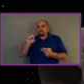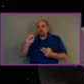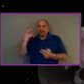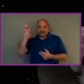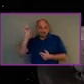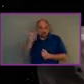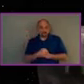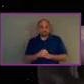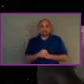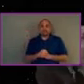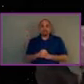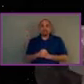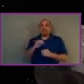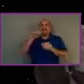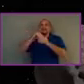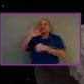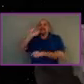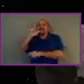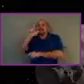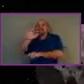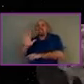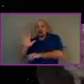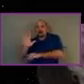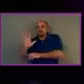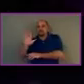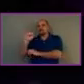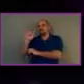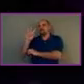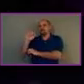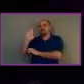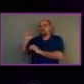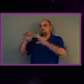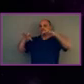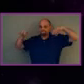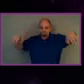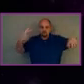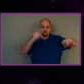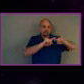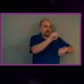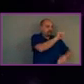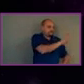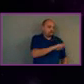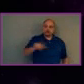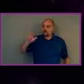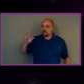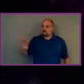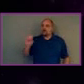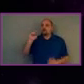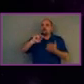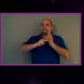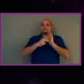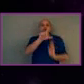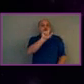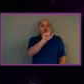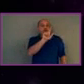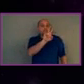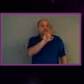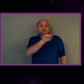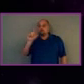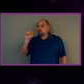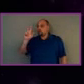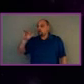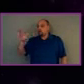So look forward to encounters with Trojan asteroids from 2027 to 2033.